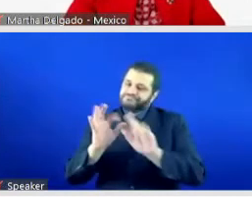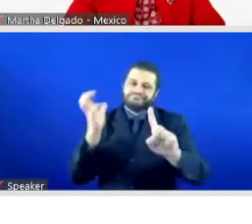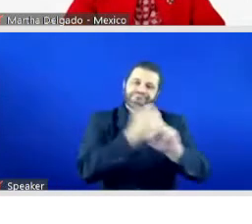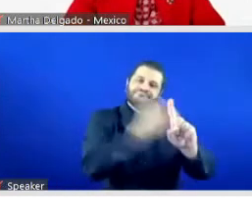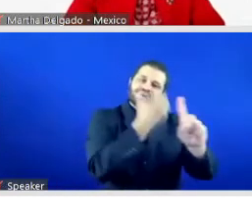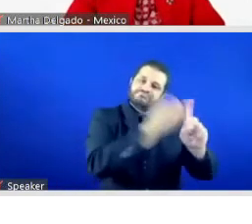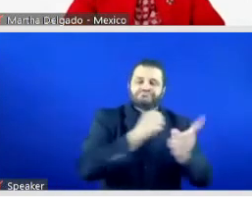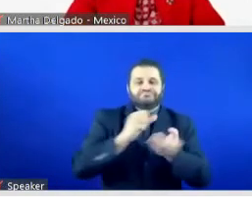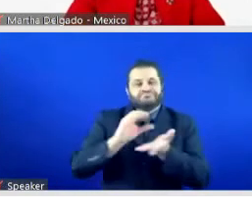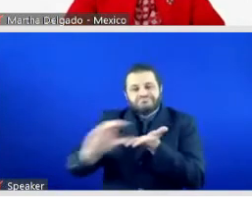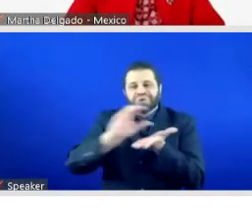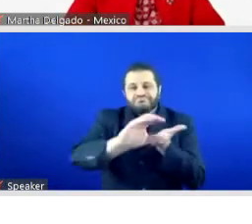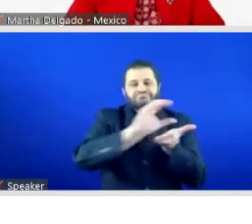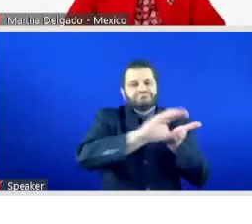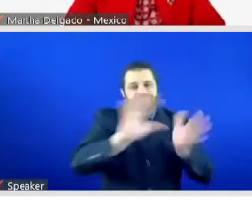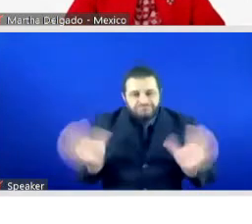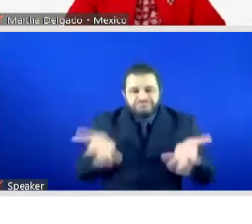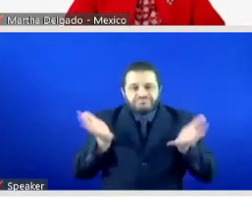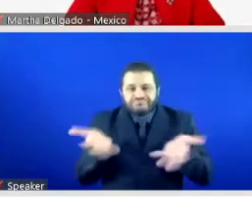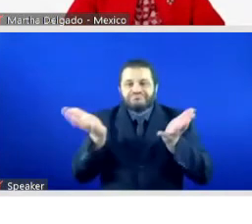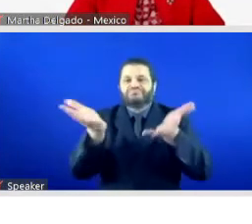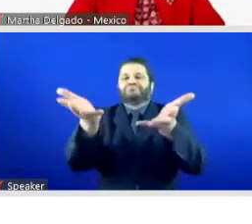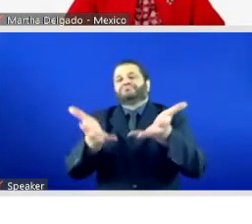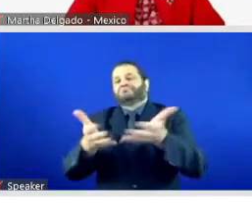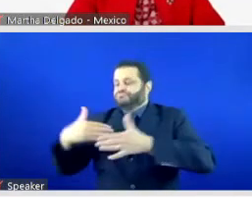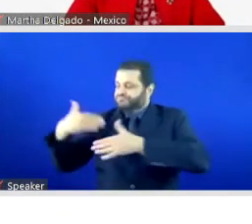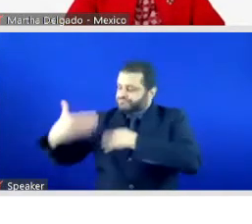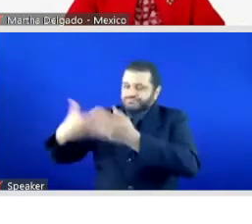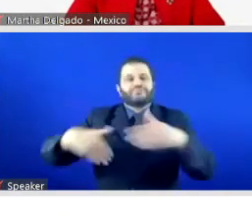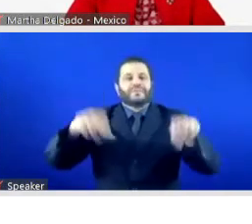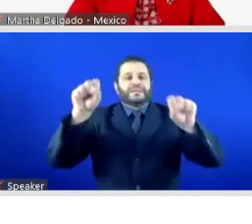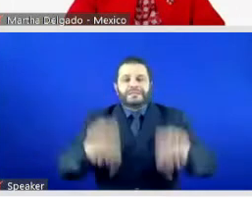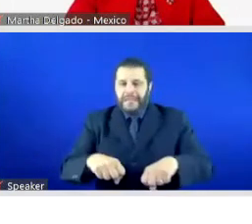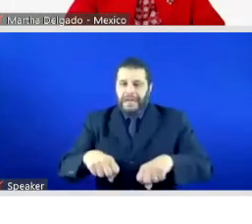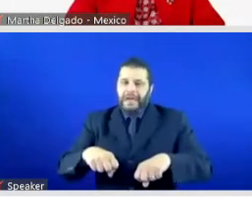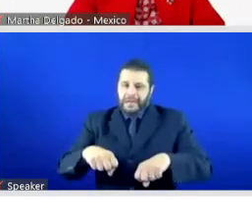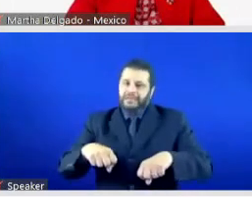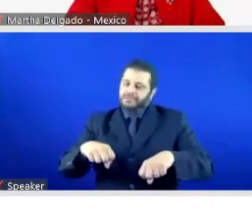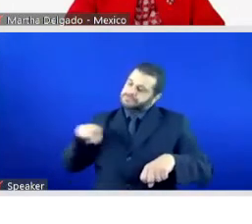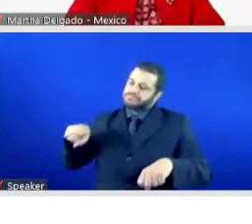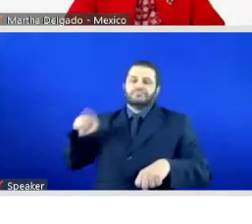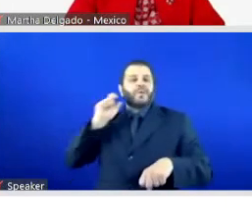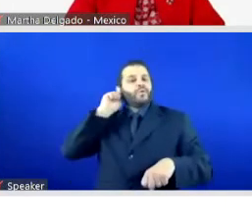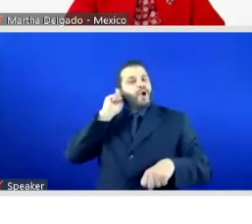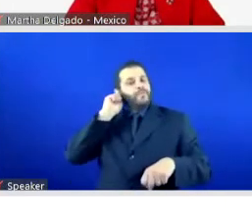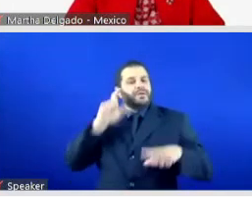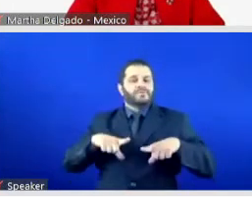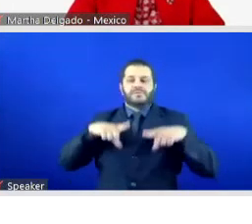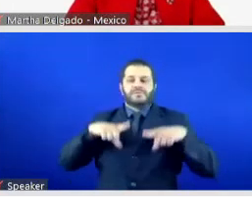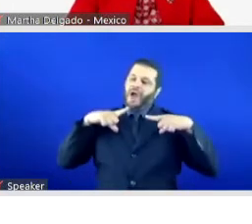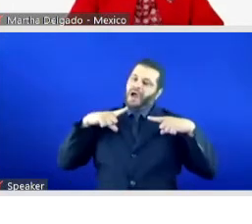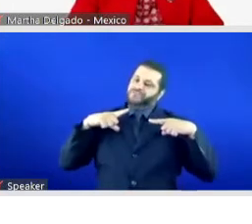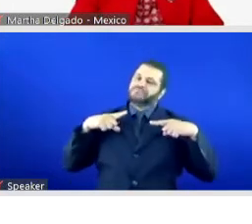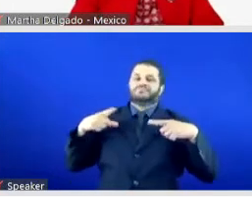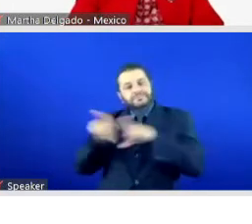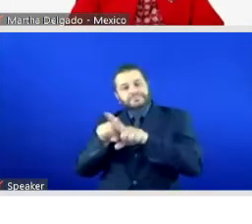really manage such situation. A human rights approach is very, very important at this time. As we go to COP26, we must make